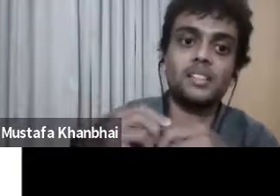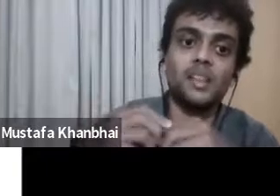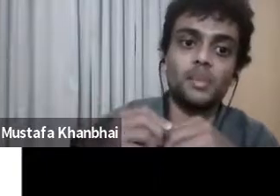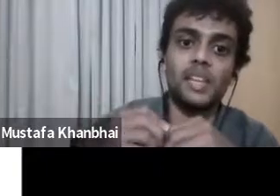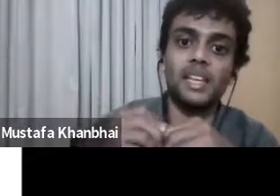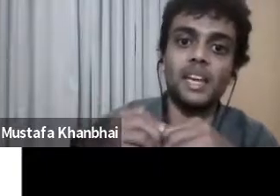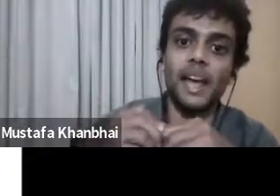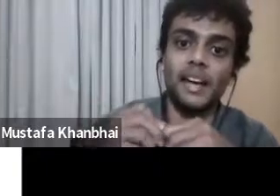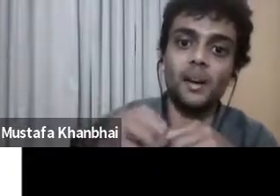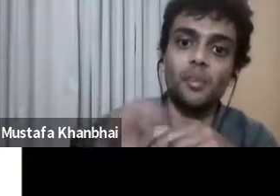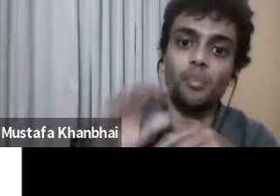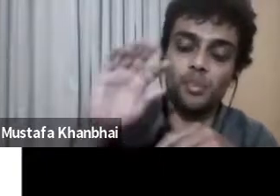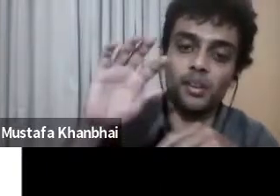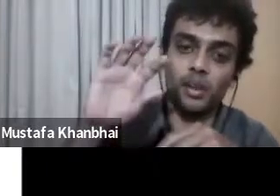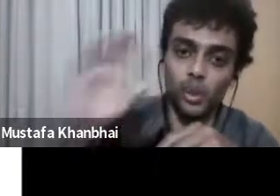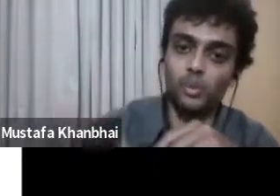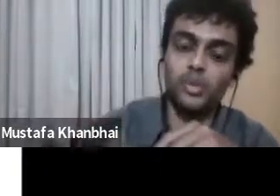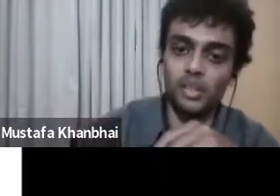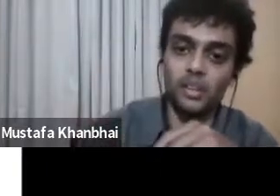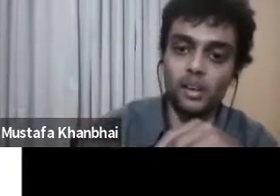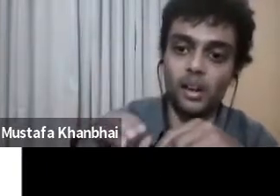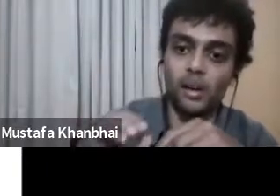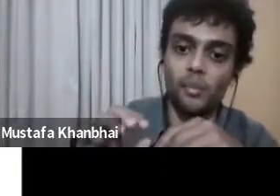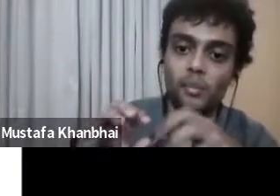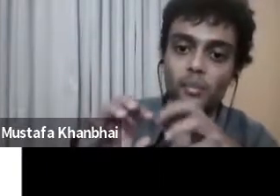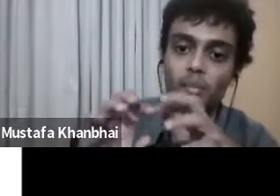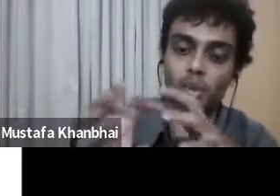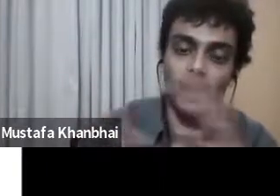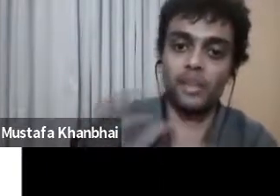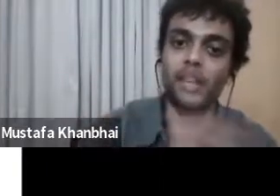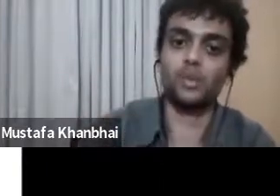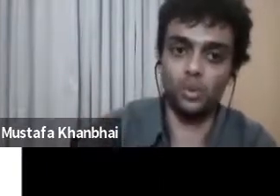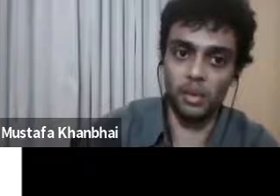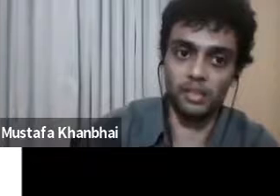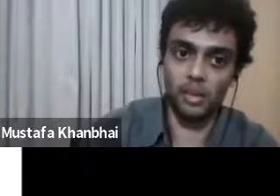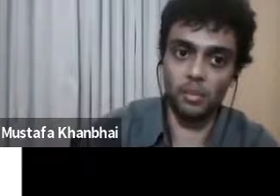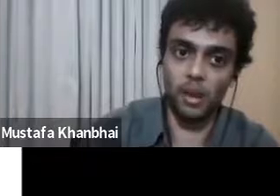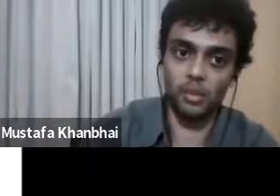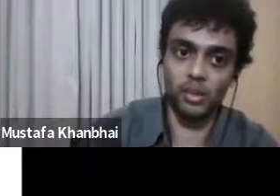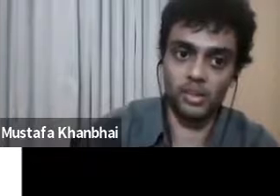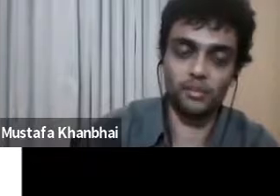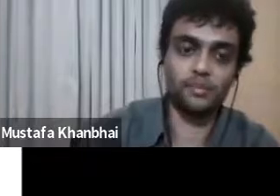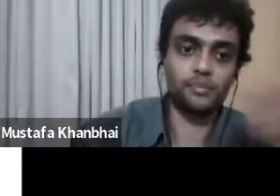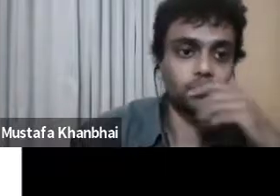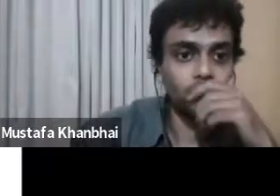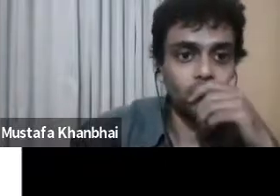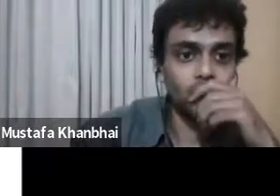is something that they end up using to navigate through the mainstream art world